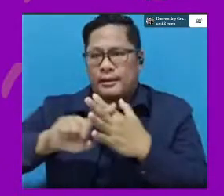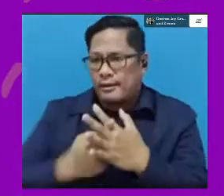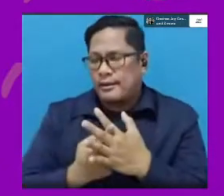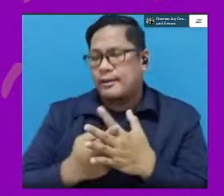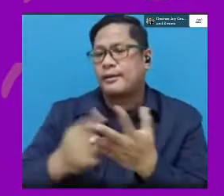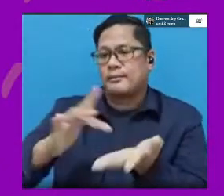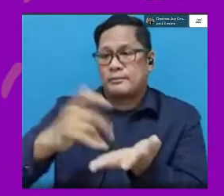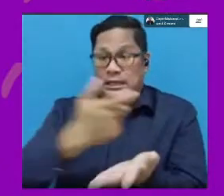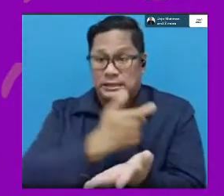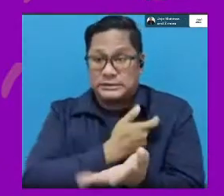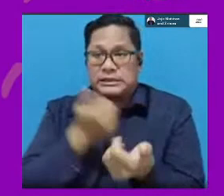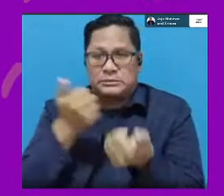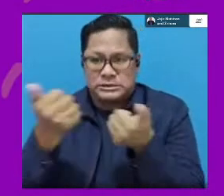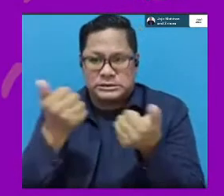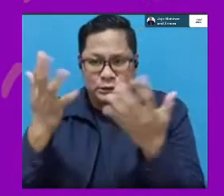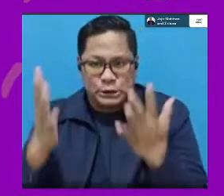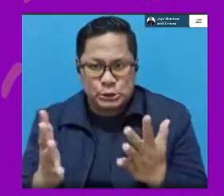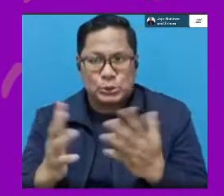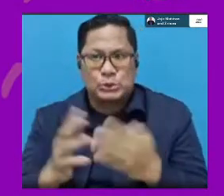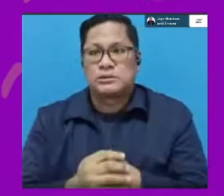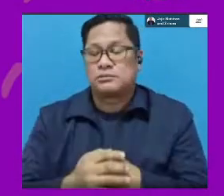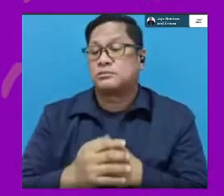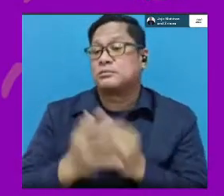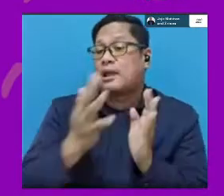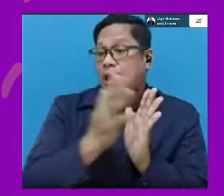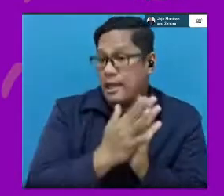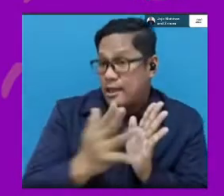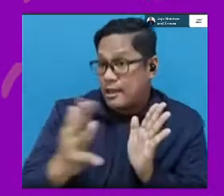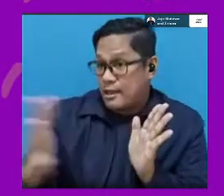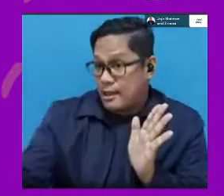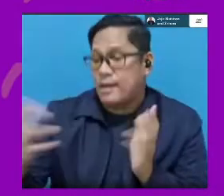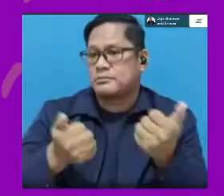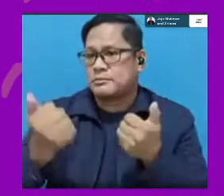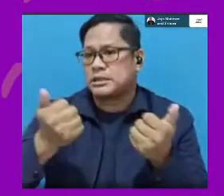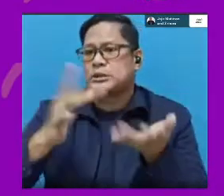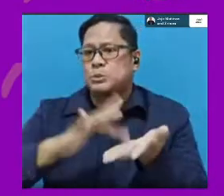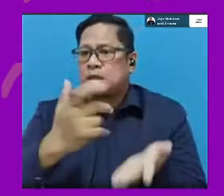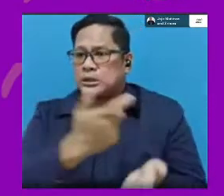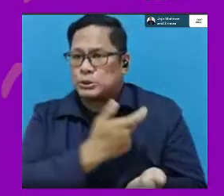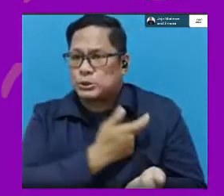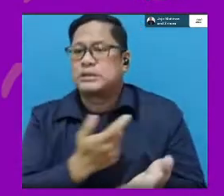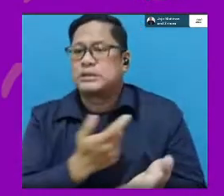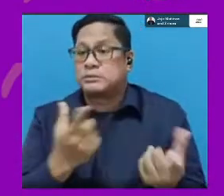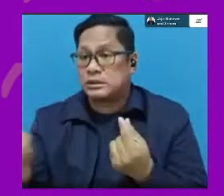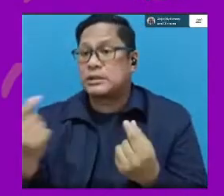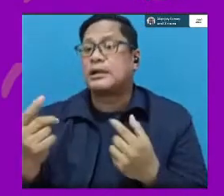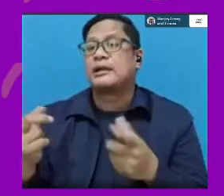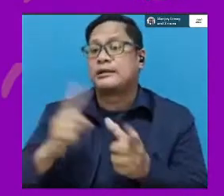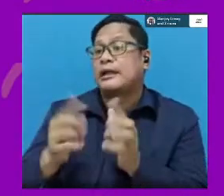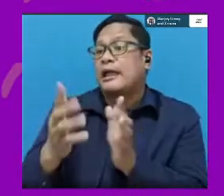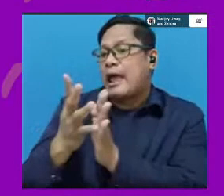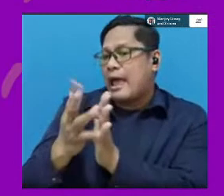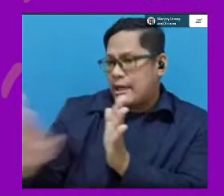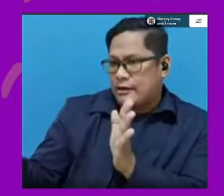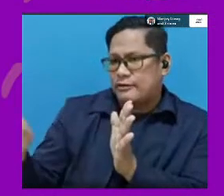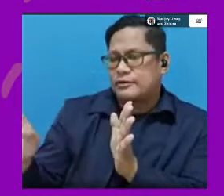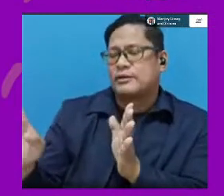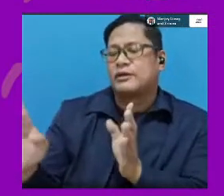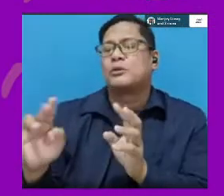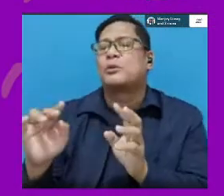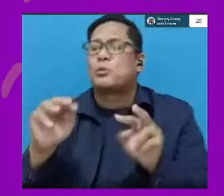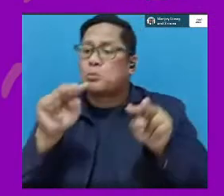administration. And after this vaccine administration, we have the post-vaccination monitoring,